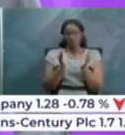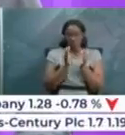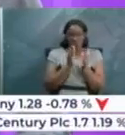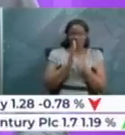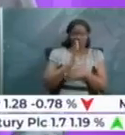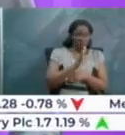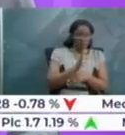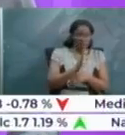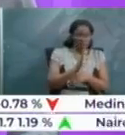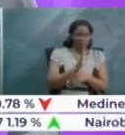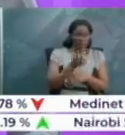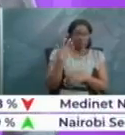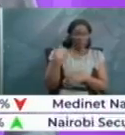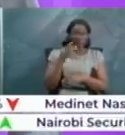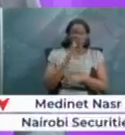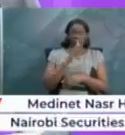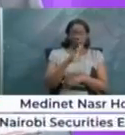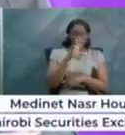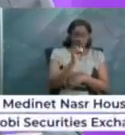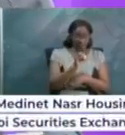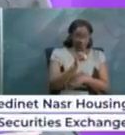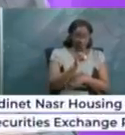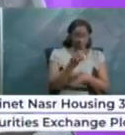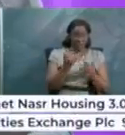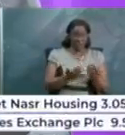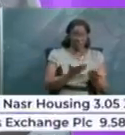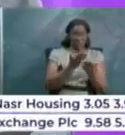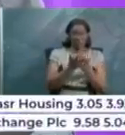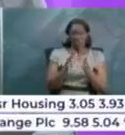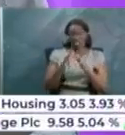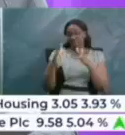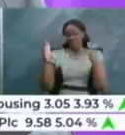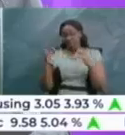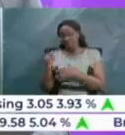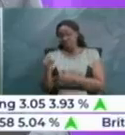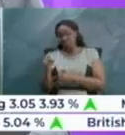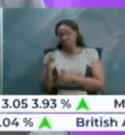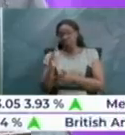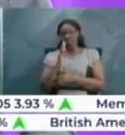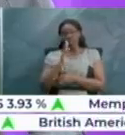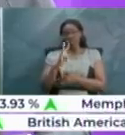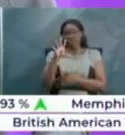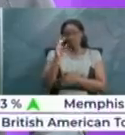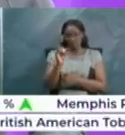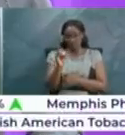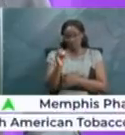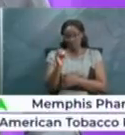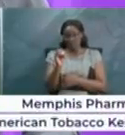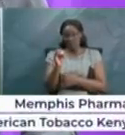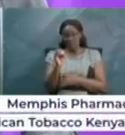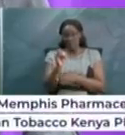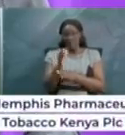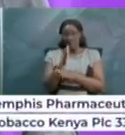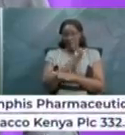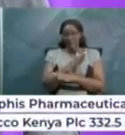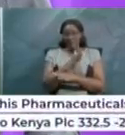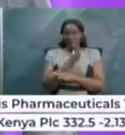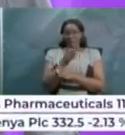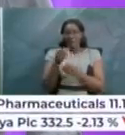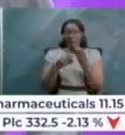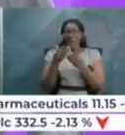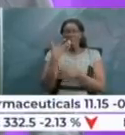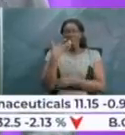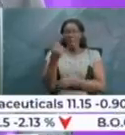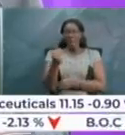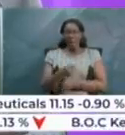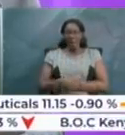shillings from 450 Kenya shillings. Then the big one goes for 450 Kenya shillings, down from 500